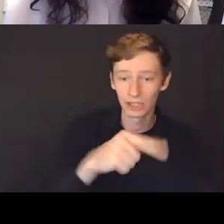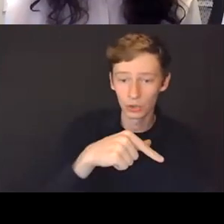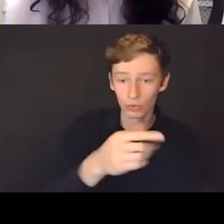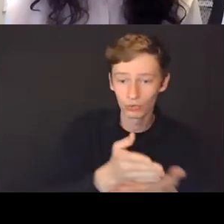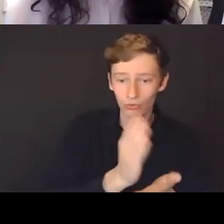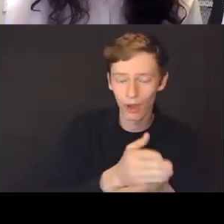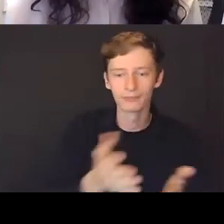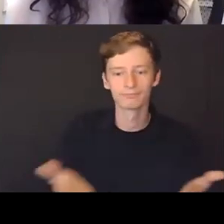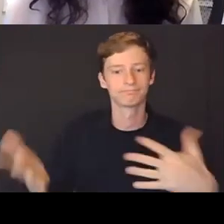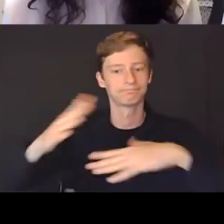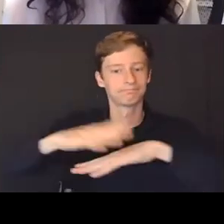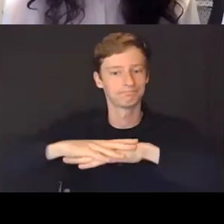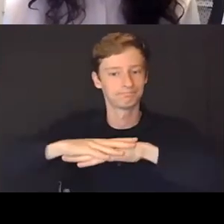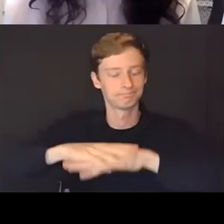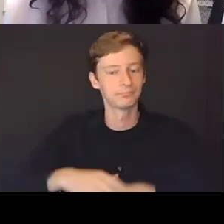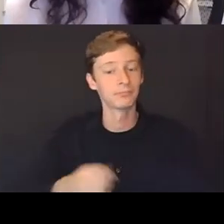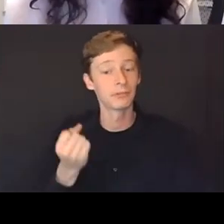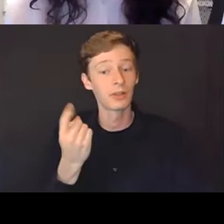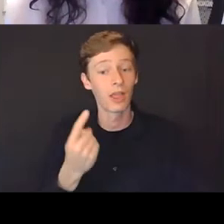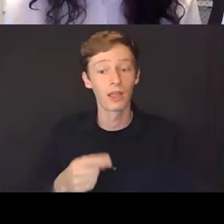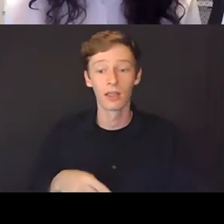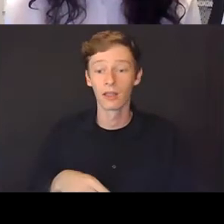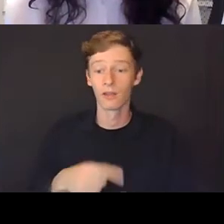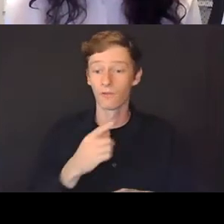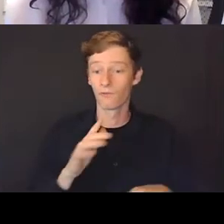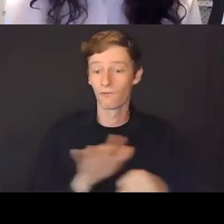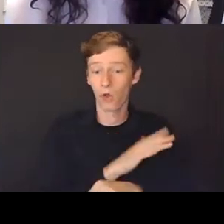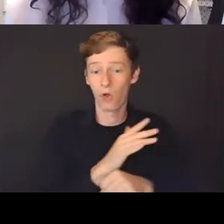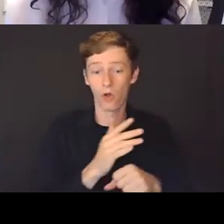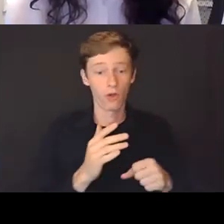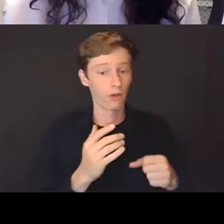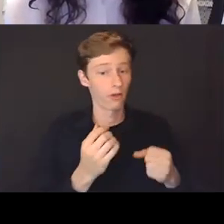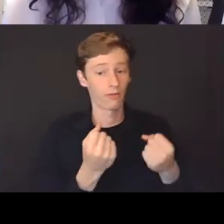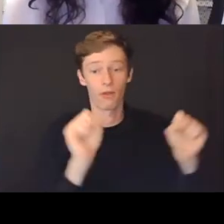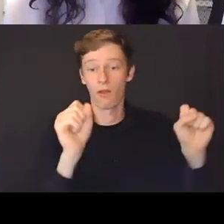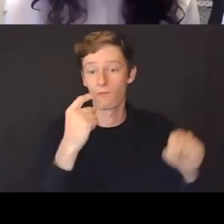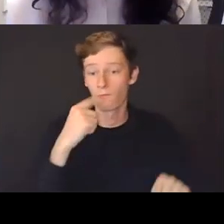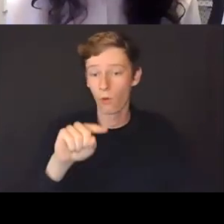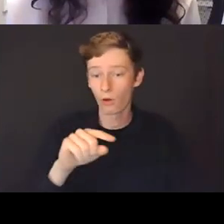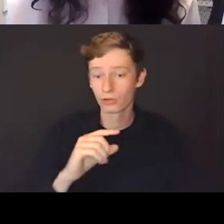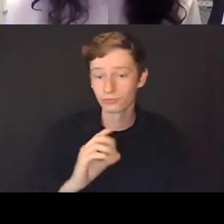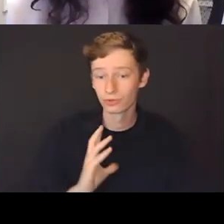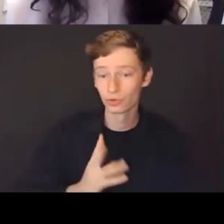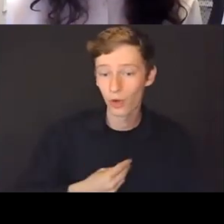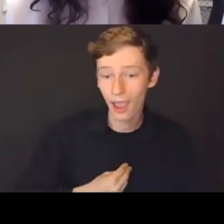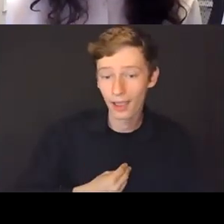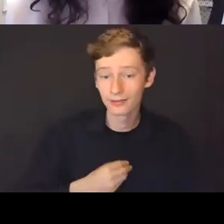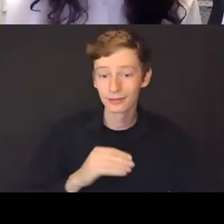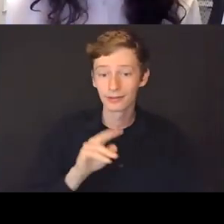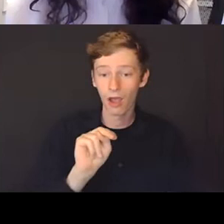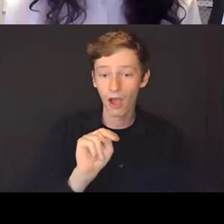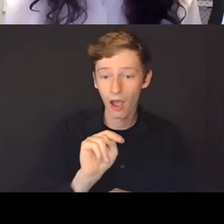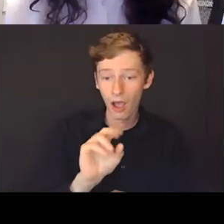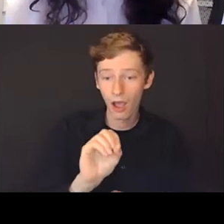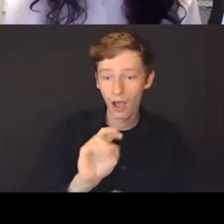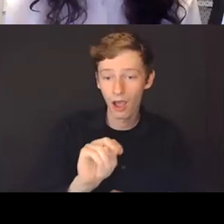full liberation for trans and non-binary people without talking about reproductive freedom. And when you are built on the